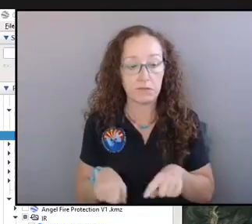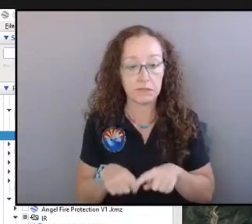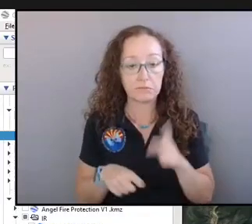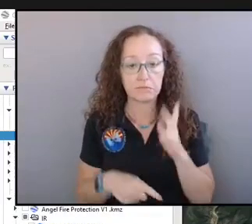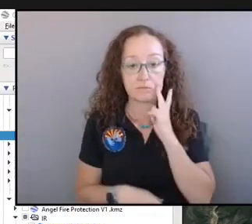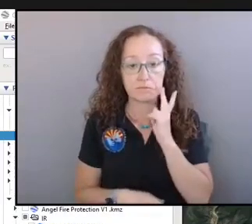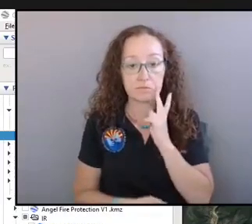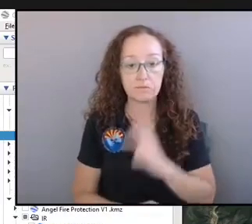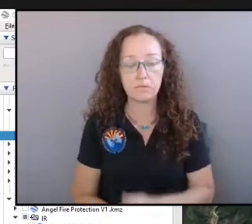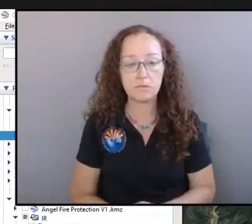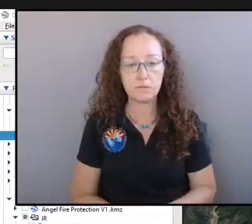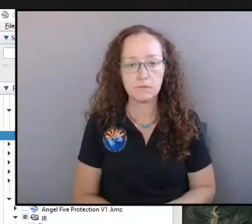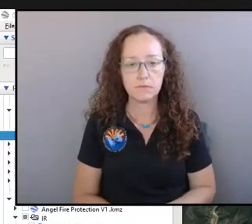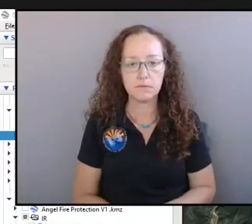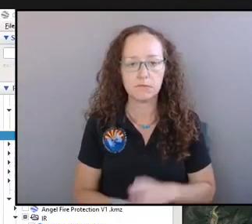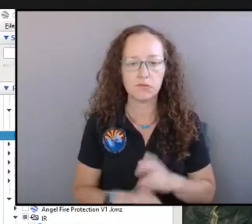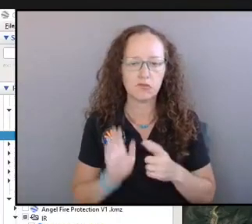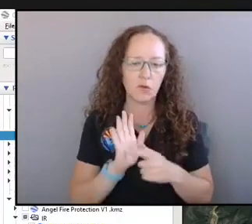with another map.